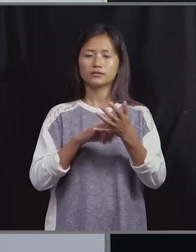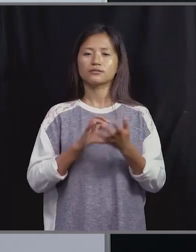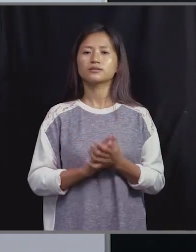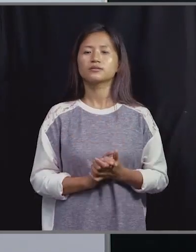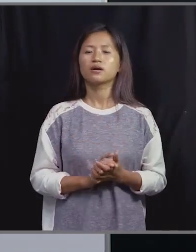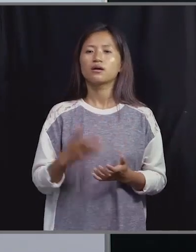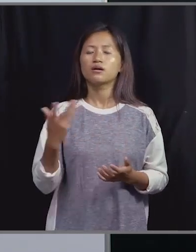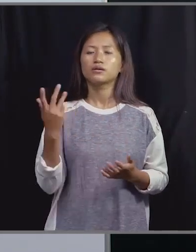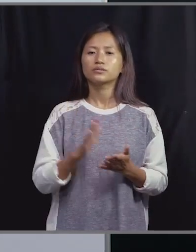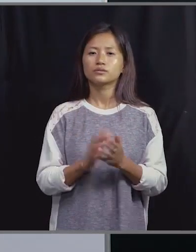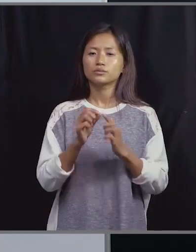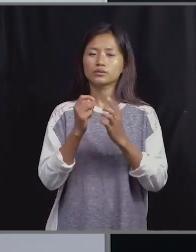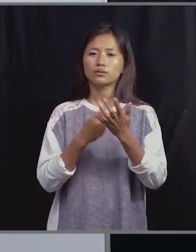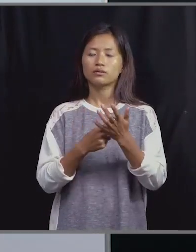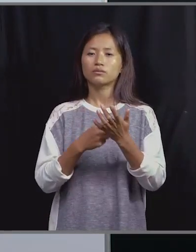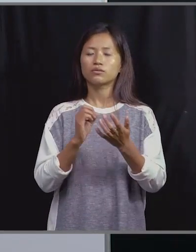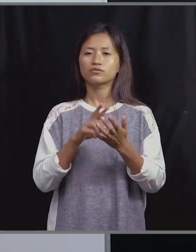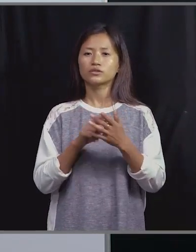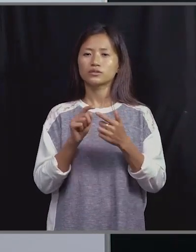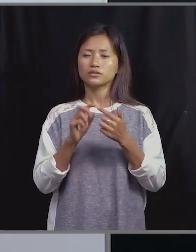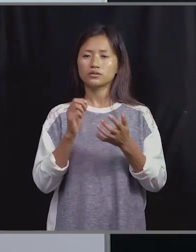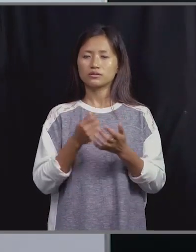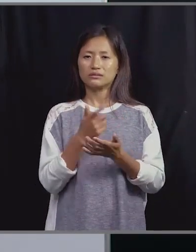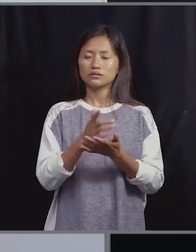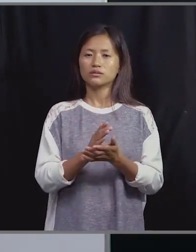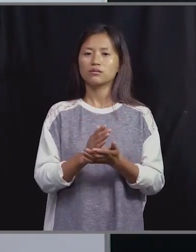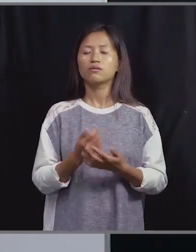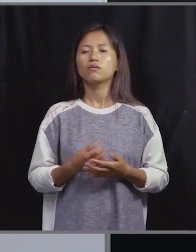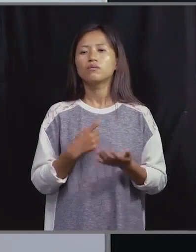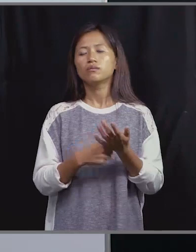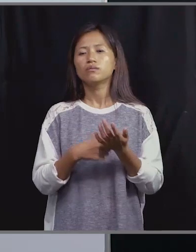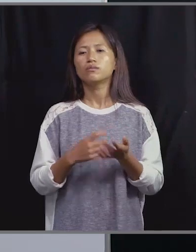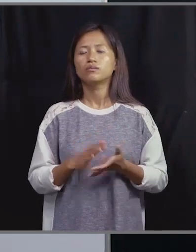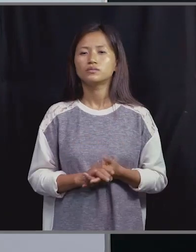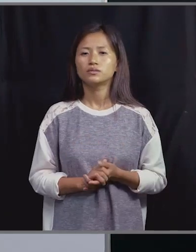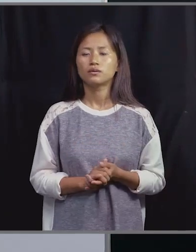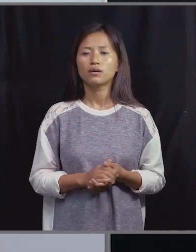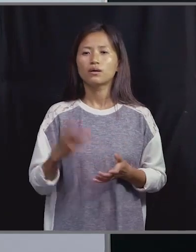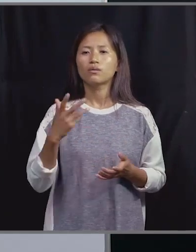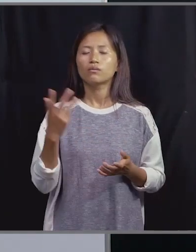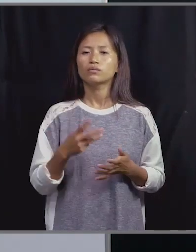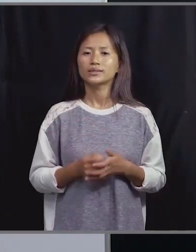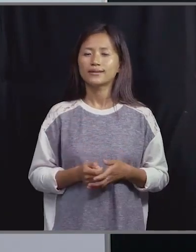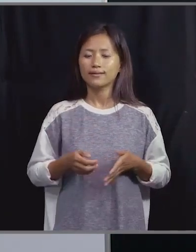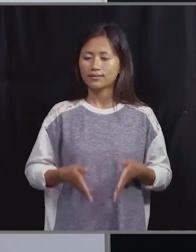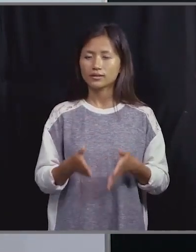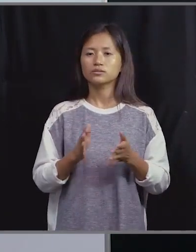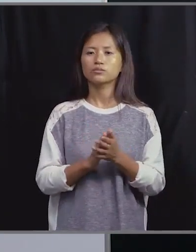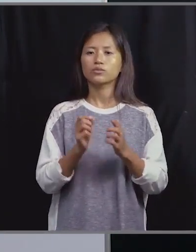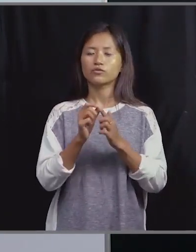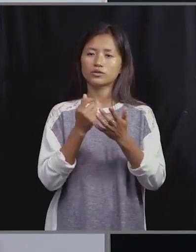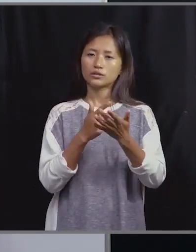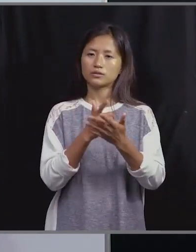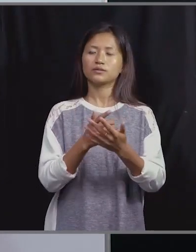how did poverty and indebtedness led to the Deccan Riot, or what led to poverty? What led